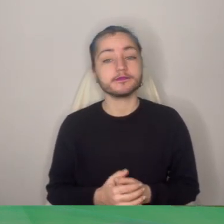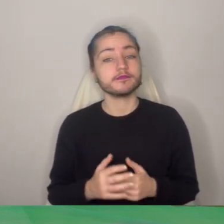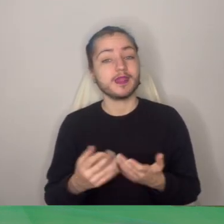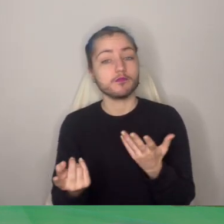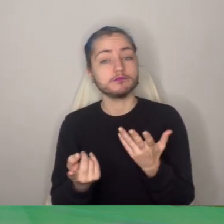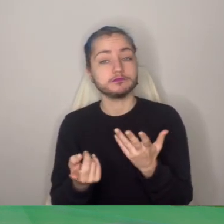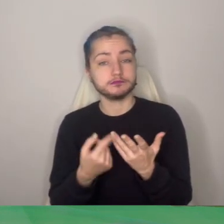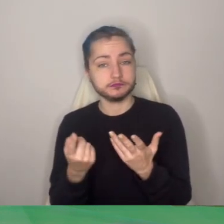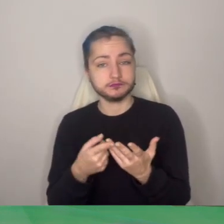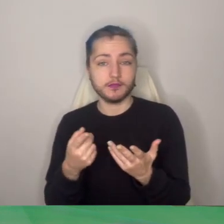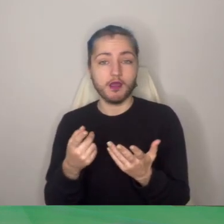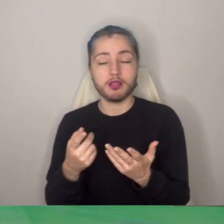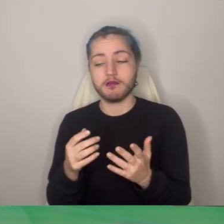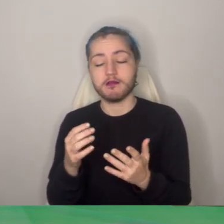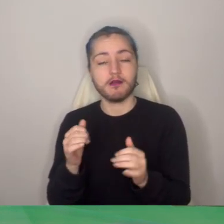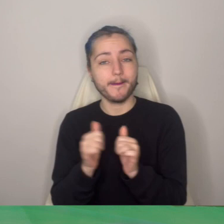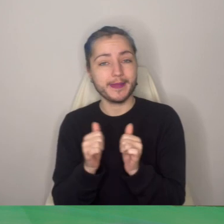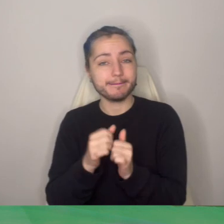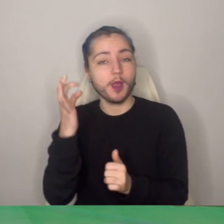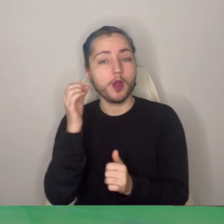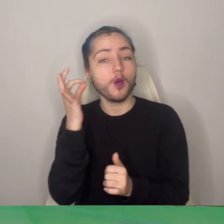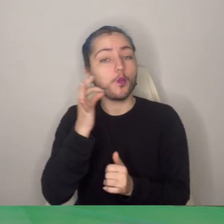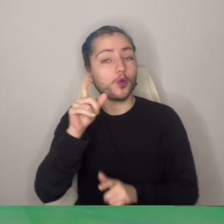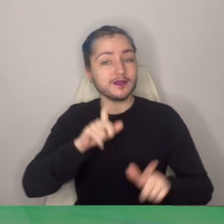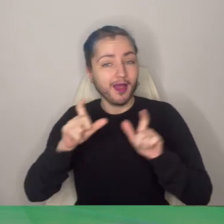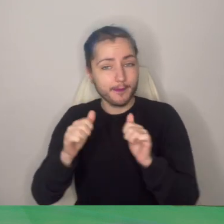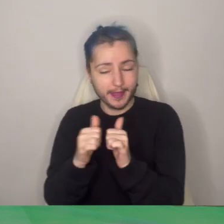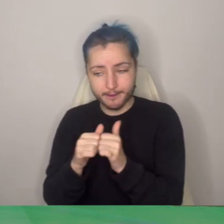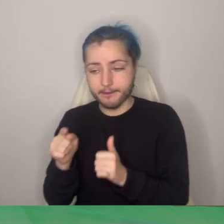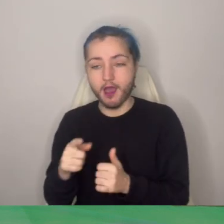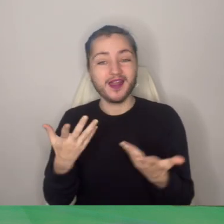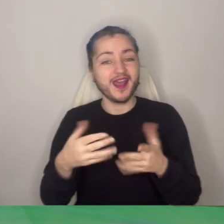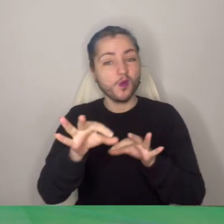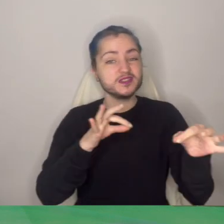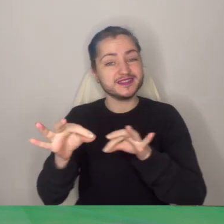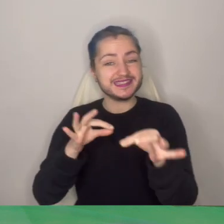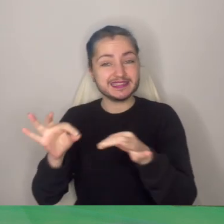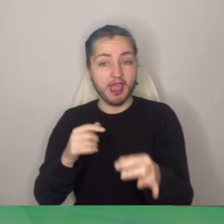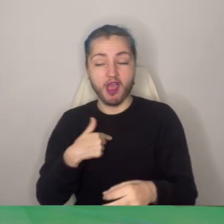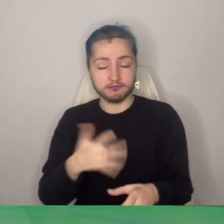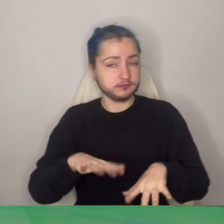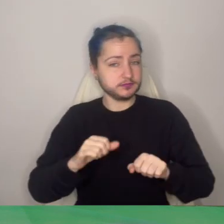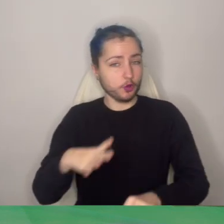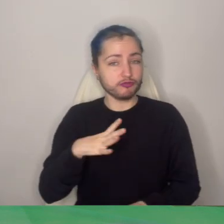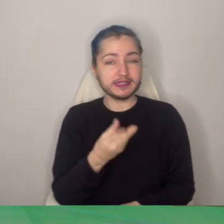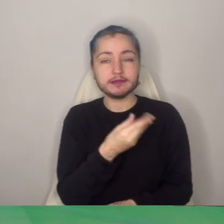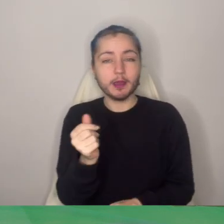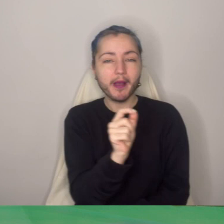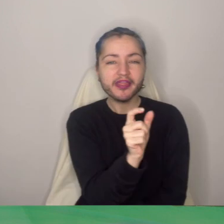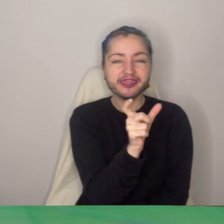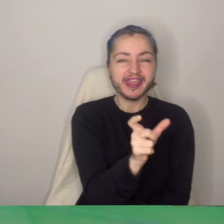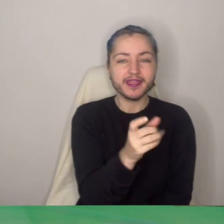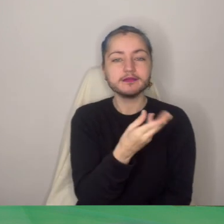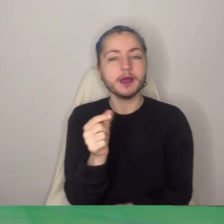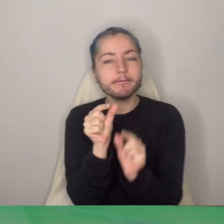of watercolour paper and tear it into some strips. So I've already started tearing mine up. I've gone for some thick ones and